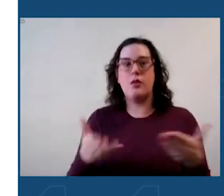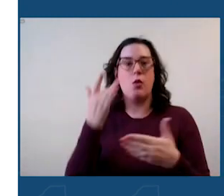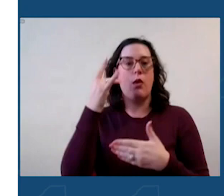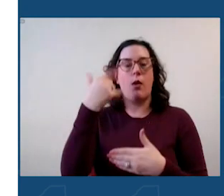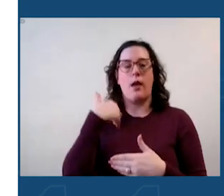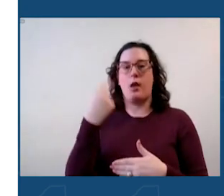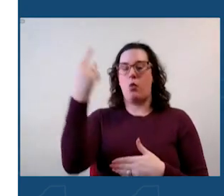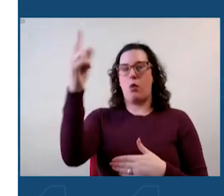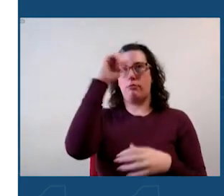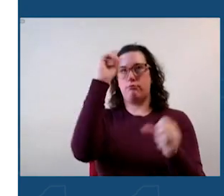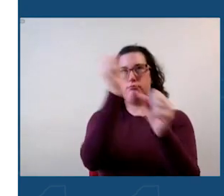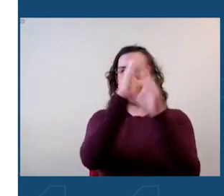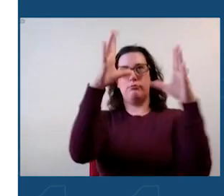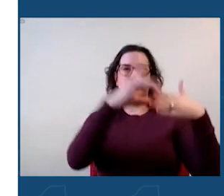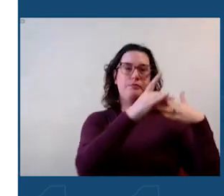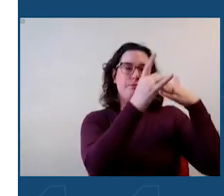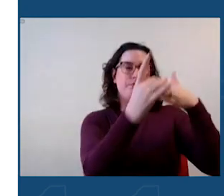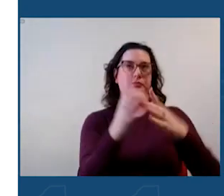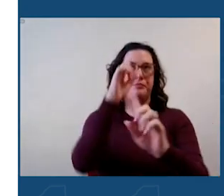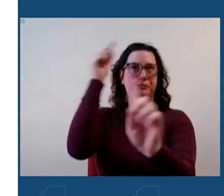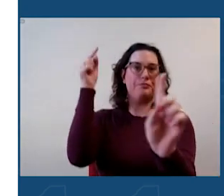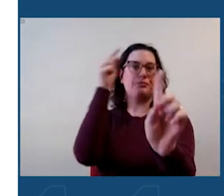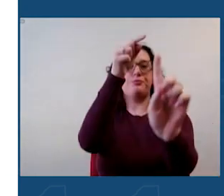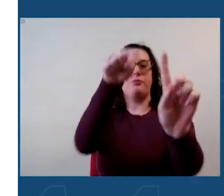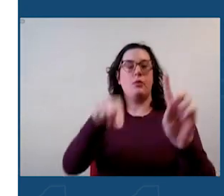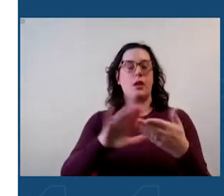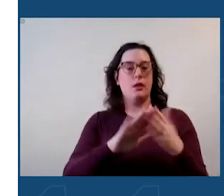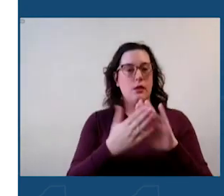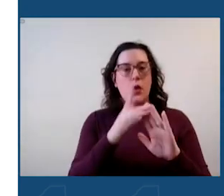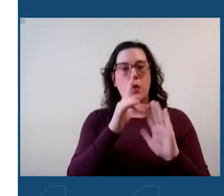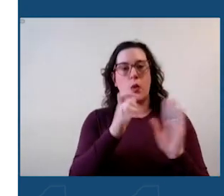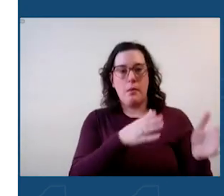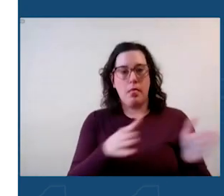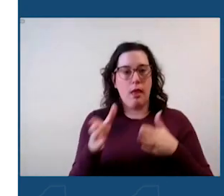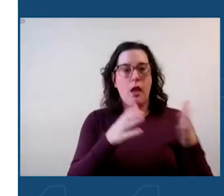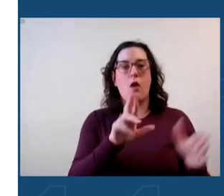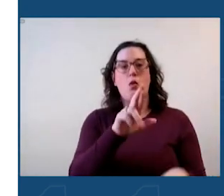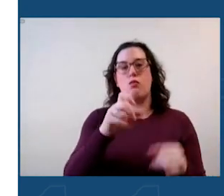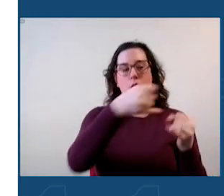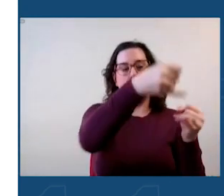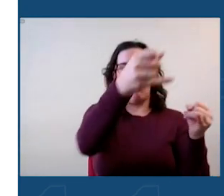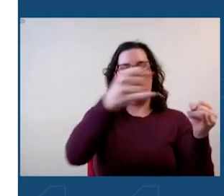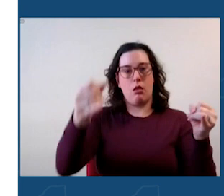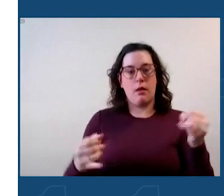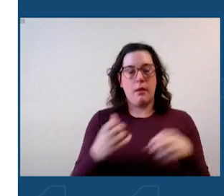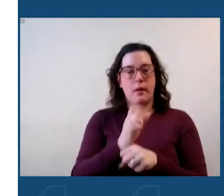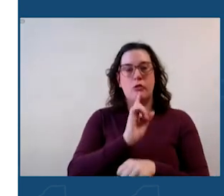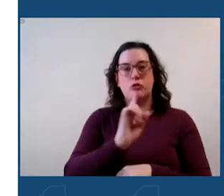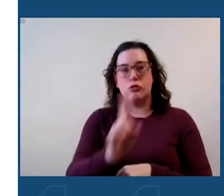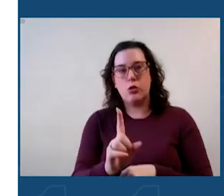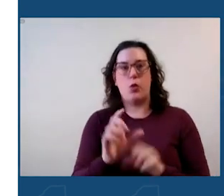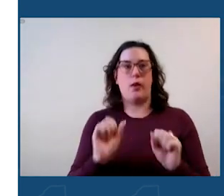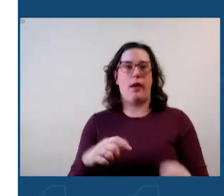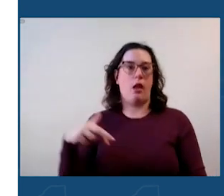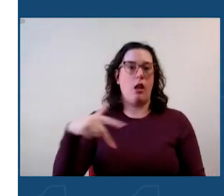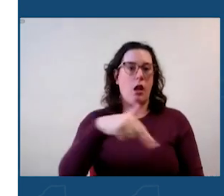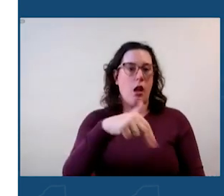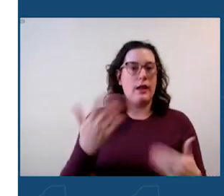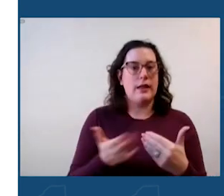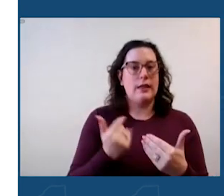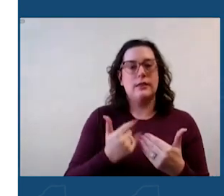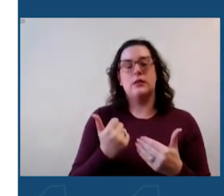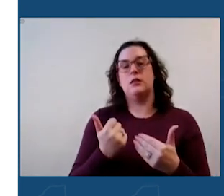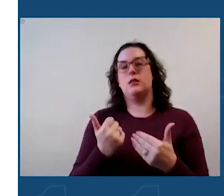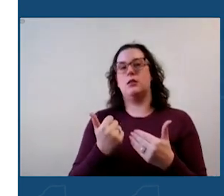leader in this town who was planning a rezoning to make downtown more walkable and more dynamic and